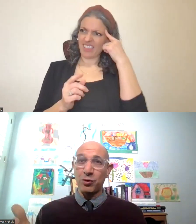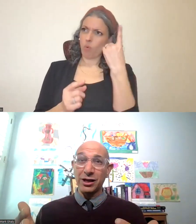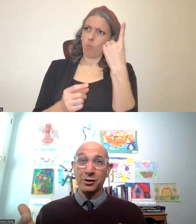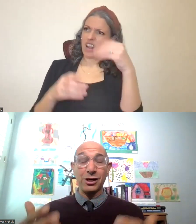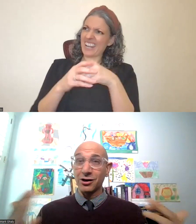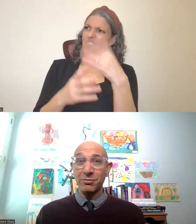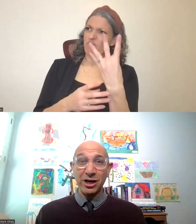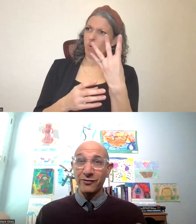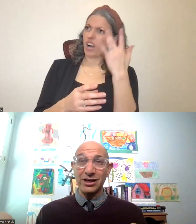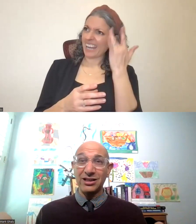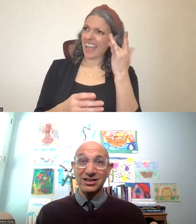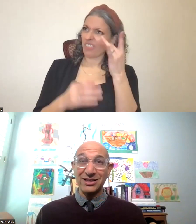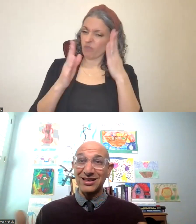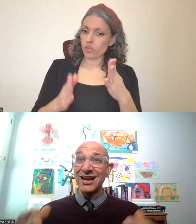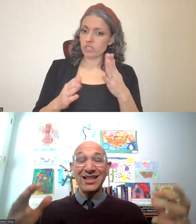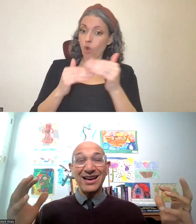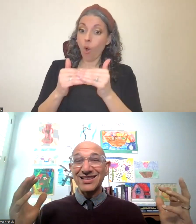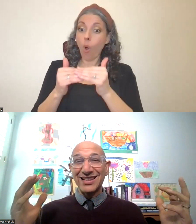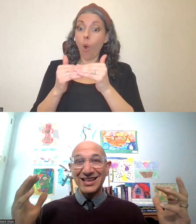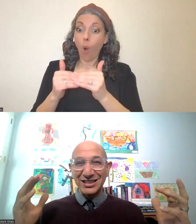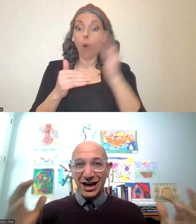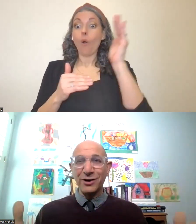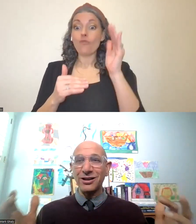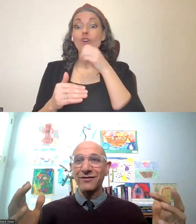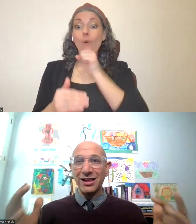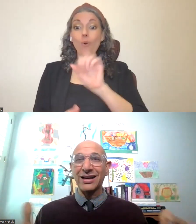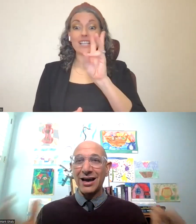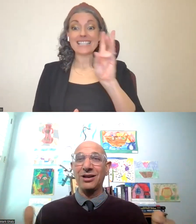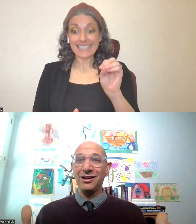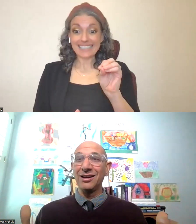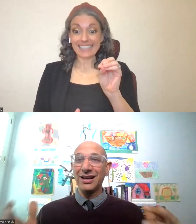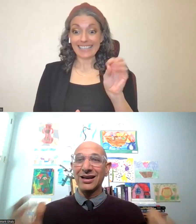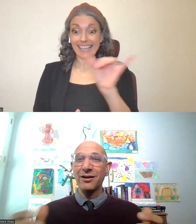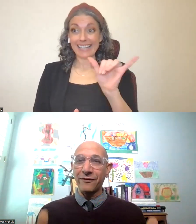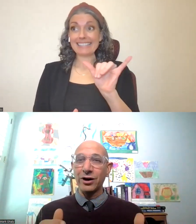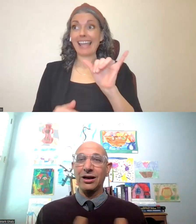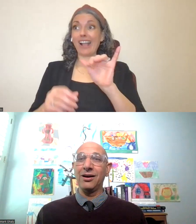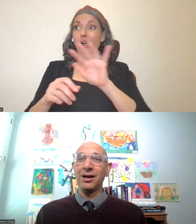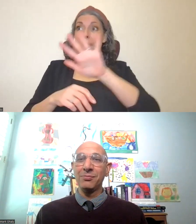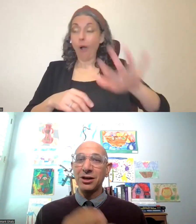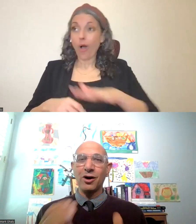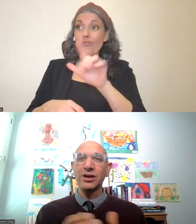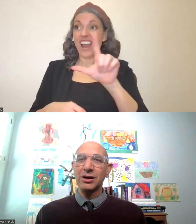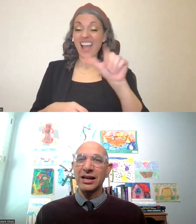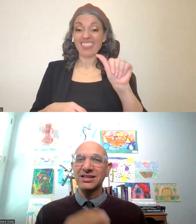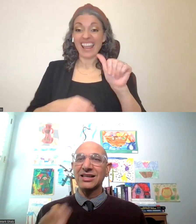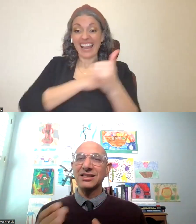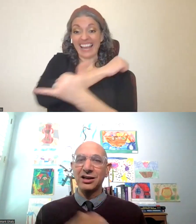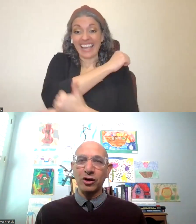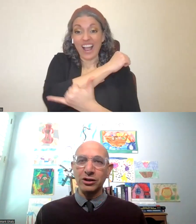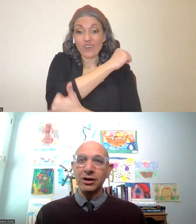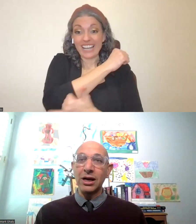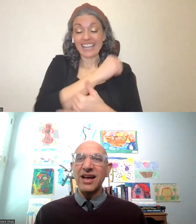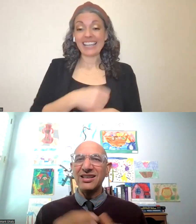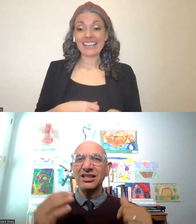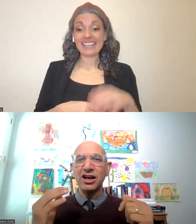Californians in 2030 are going to be over the age of 60, that's like the entirety of LA County in California being over 60